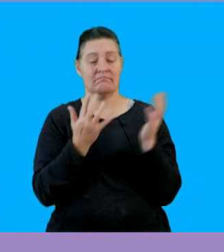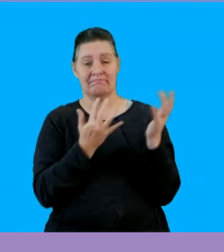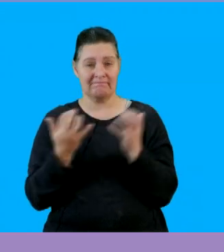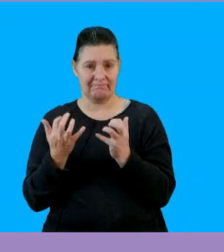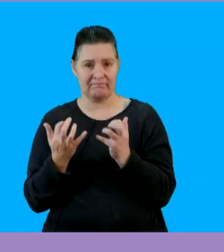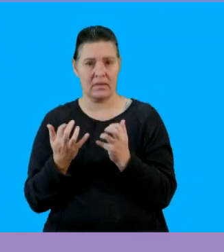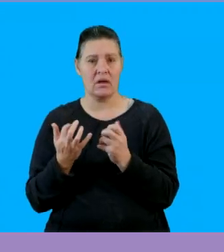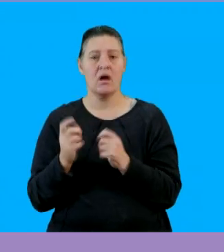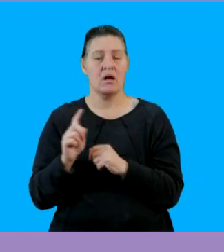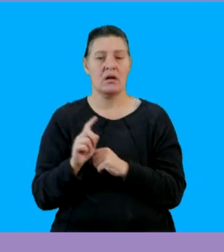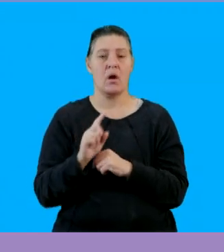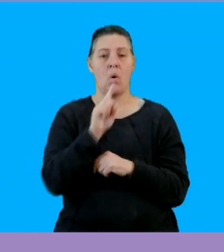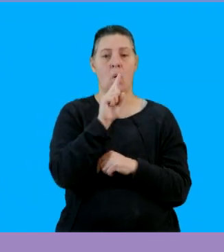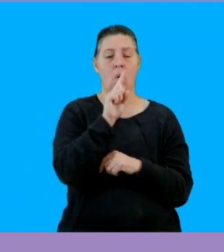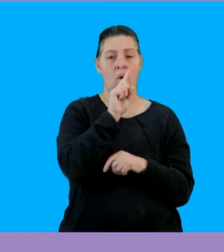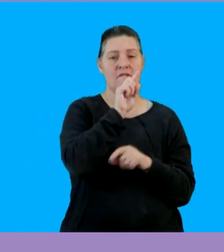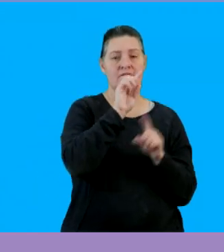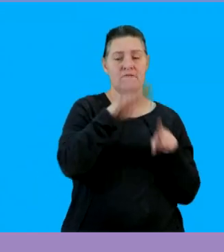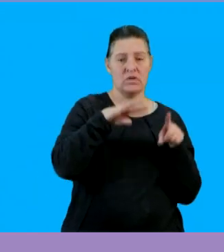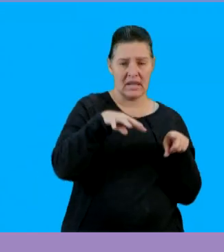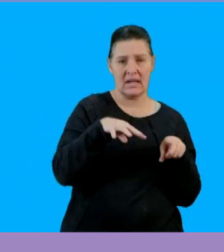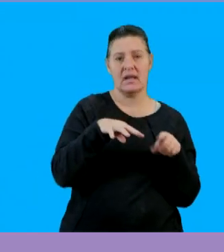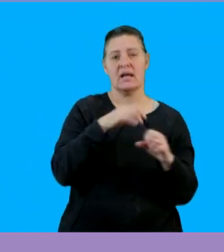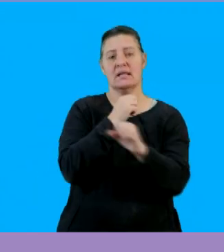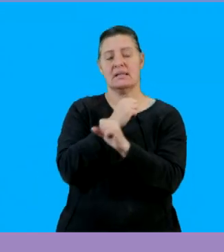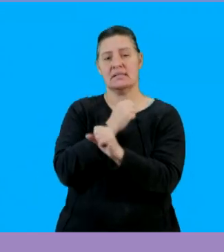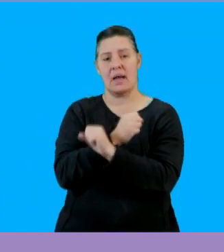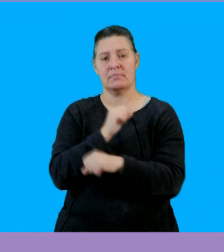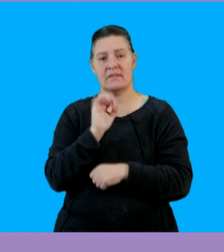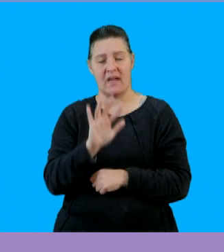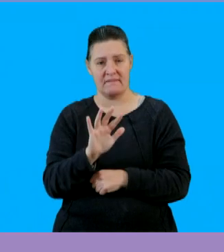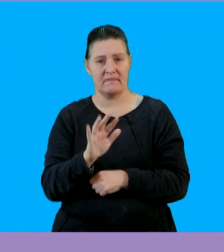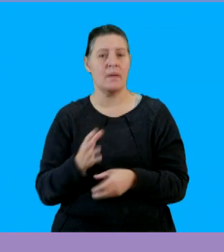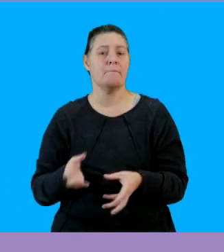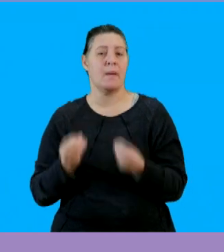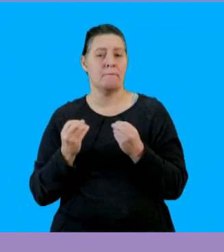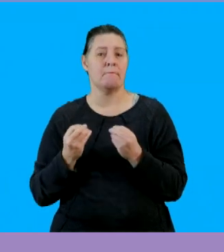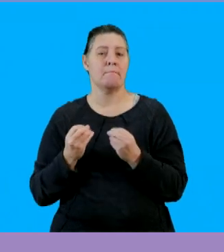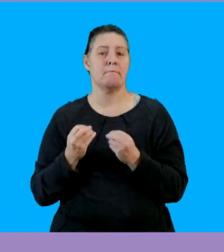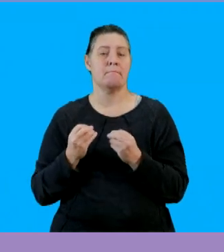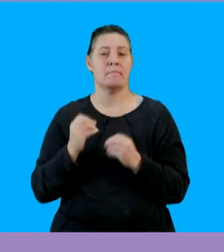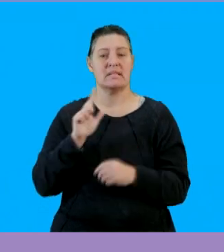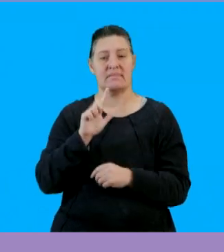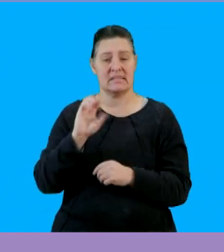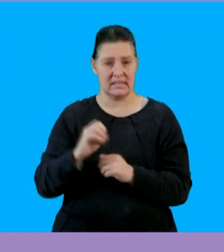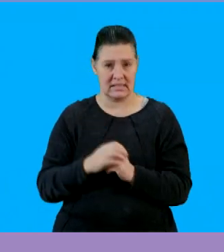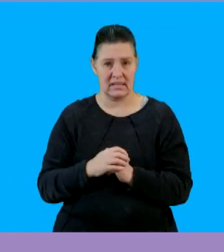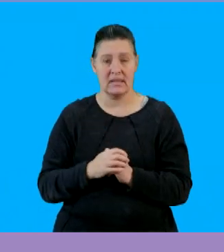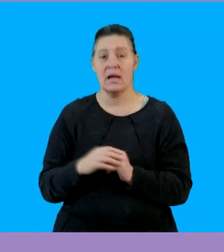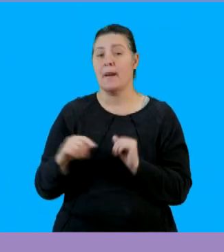go and we calculate that. What is 14 multiplied by 5? That is going to give us